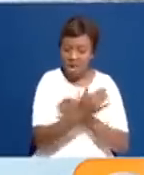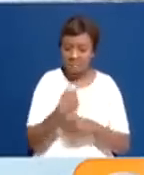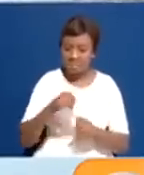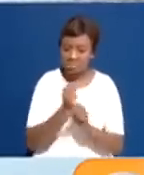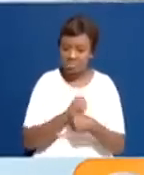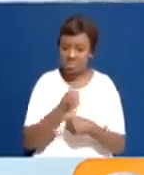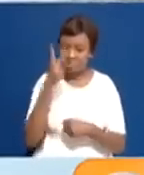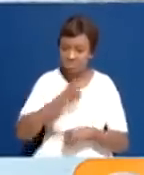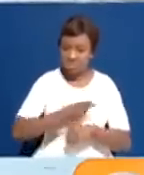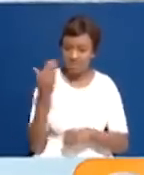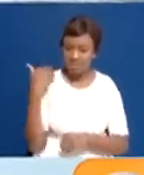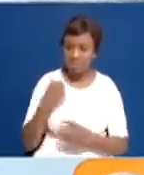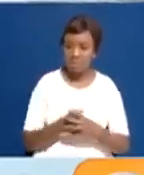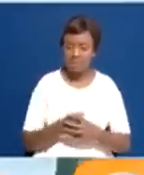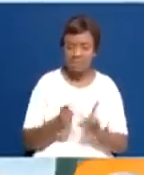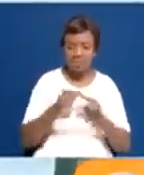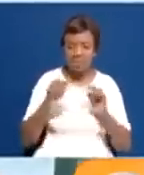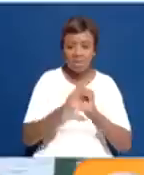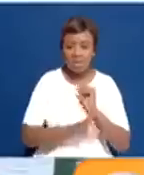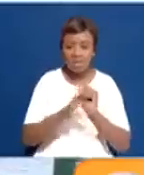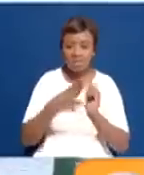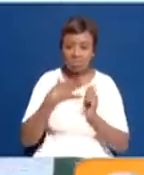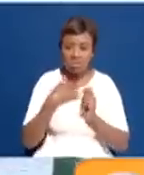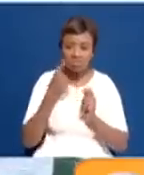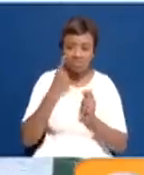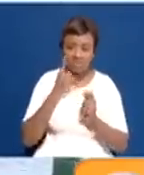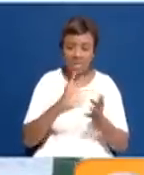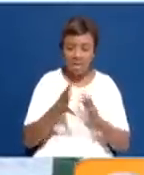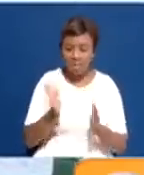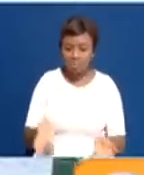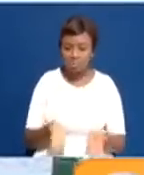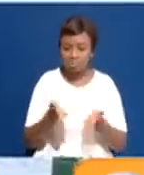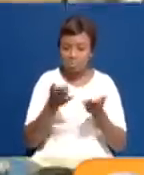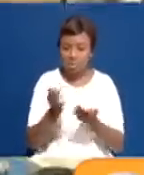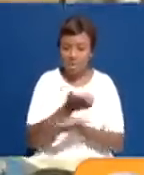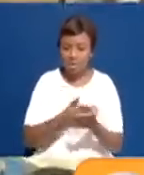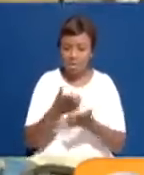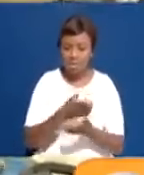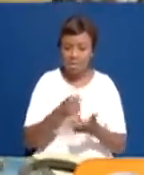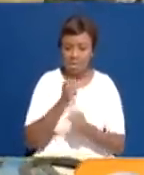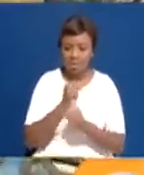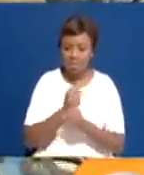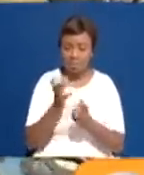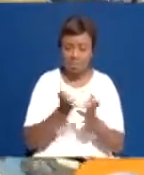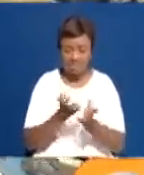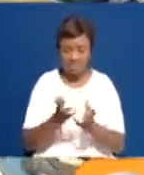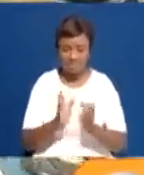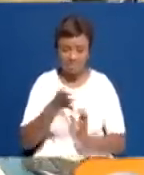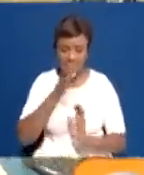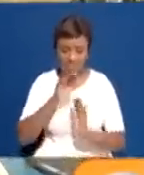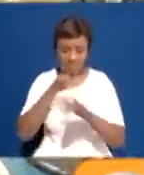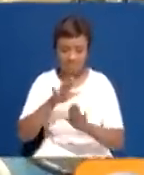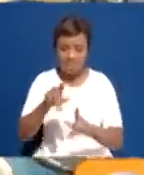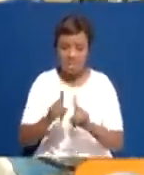the country looks to exploit its inland waters to revitalize the blue economy, the construction of the